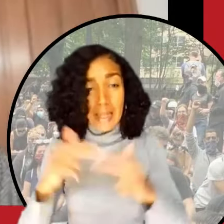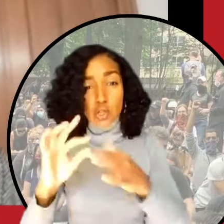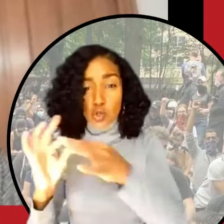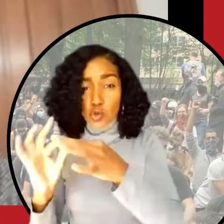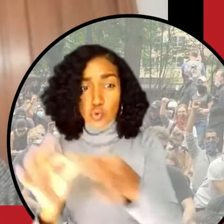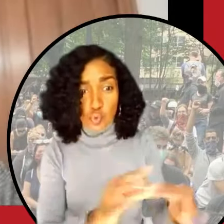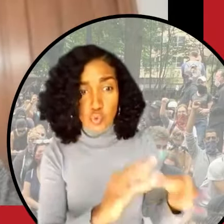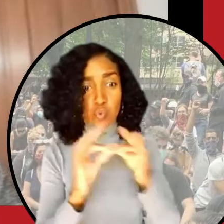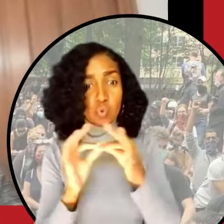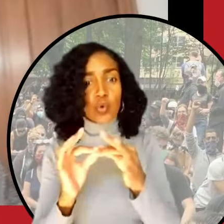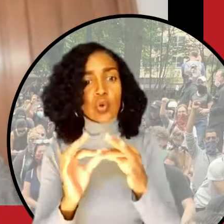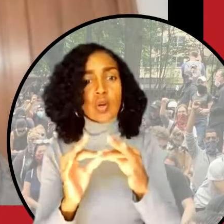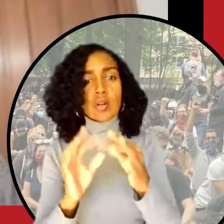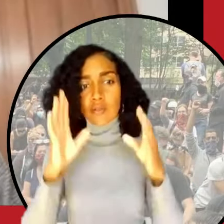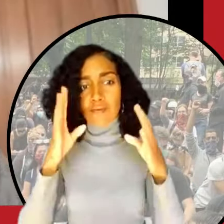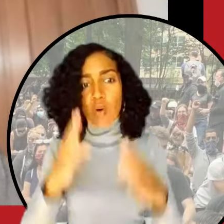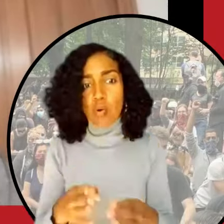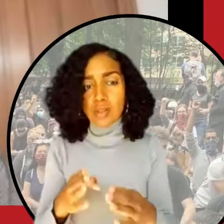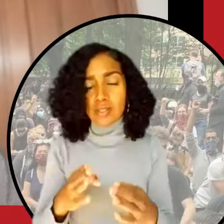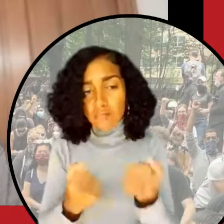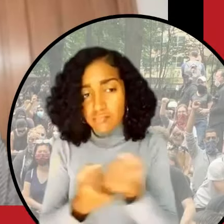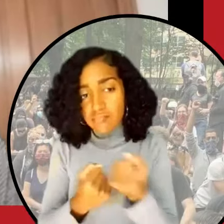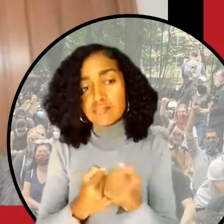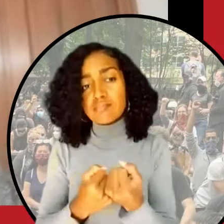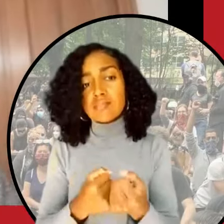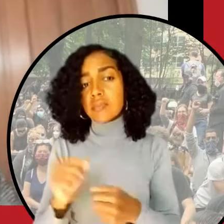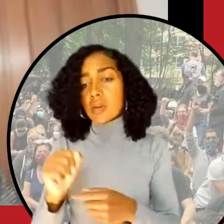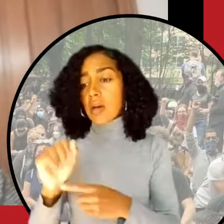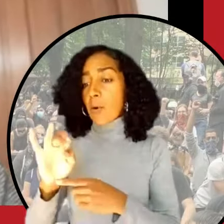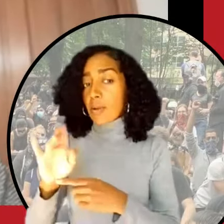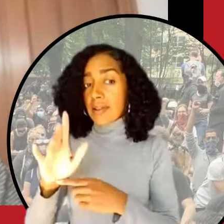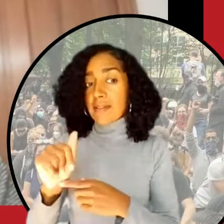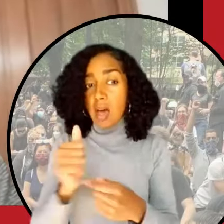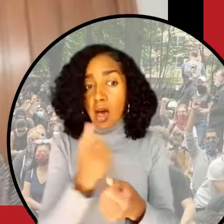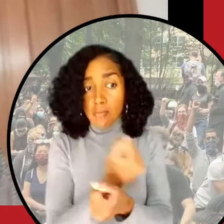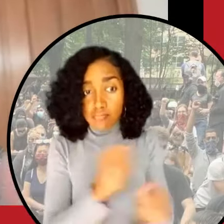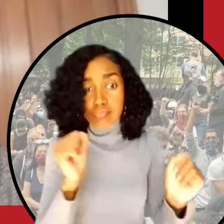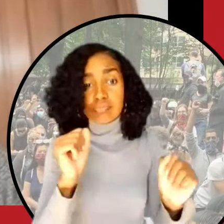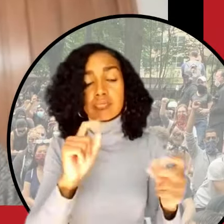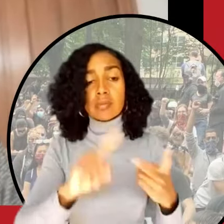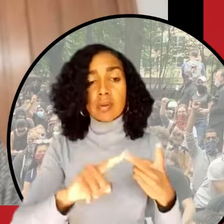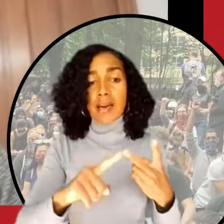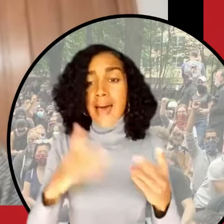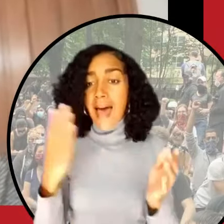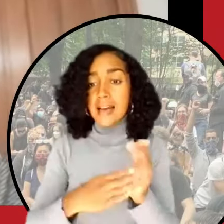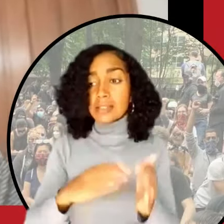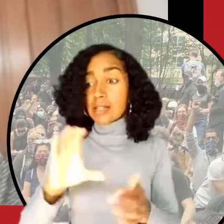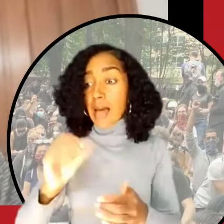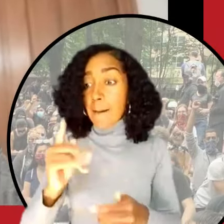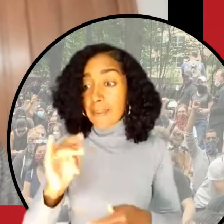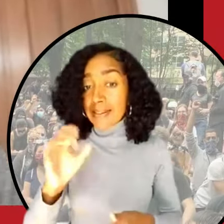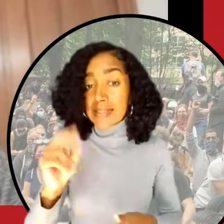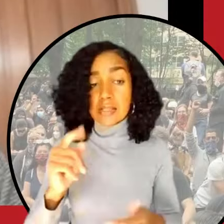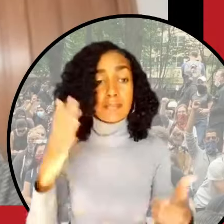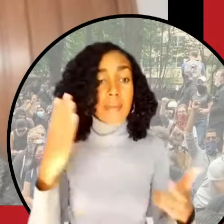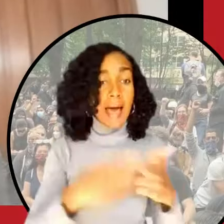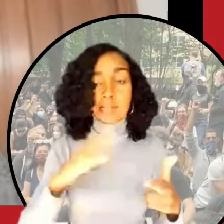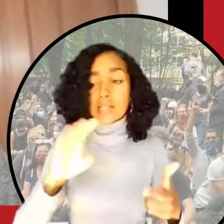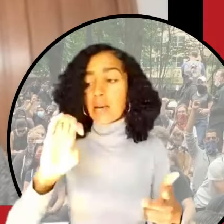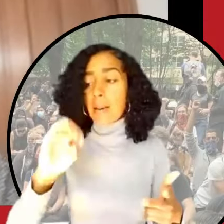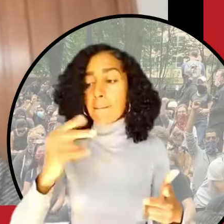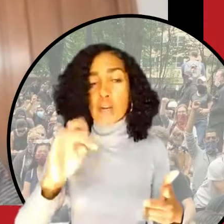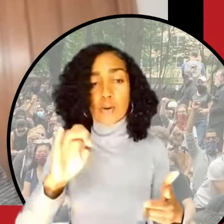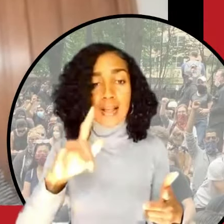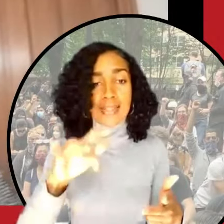of plurinationalism and anti-capitalism, anti-imperialism. So thank you for giving me